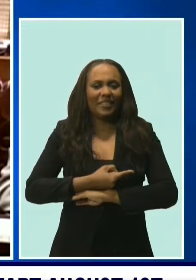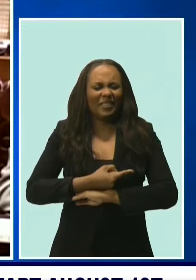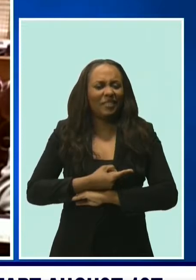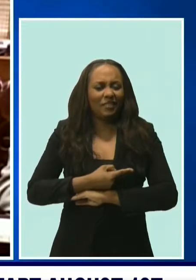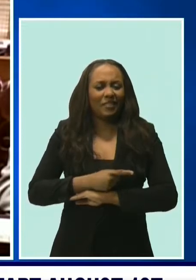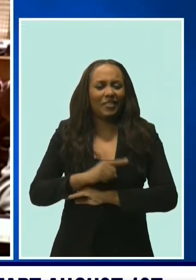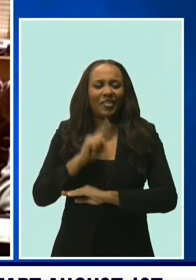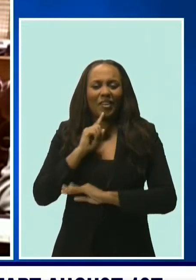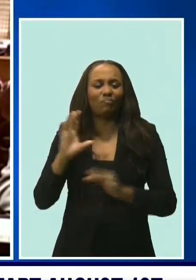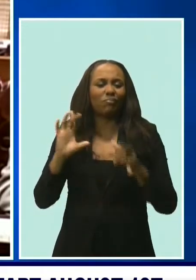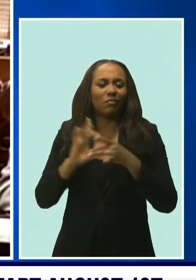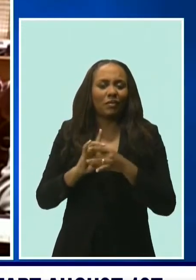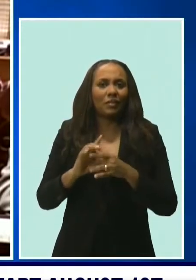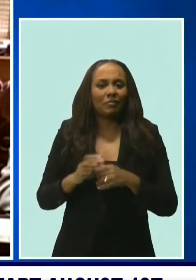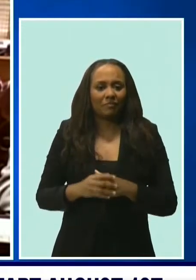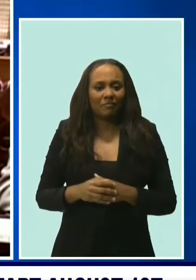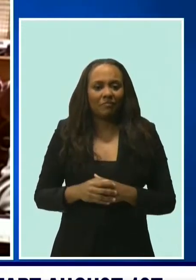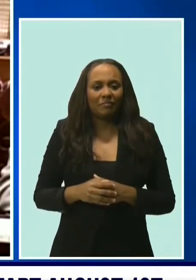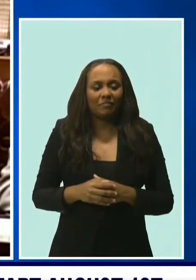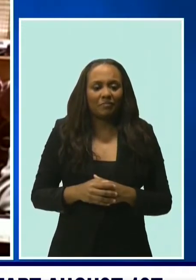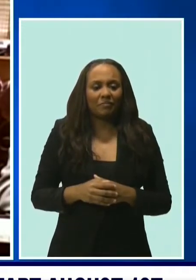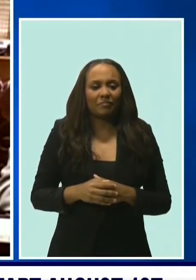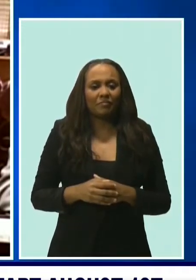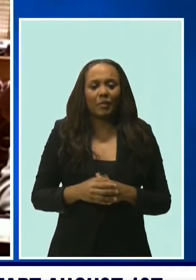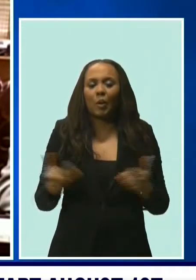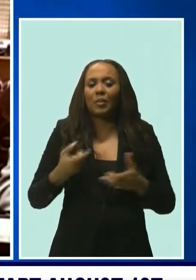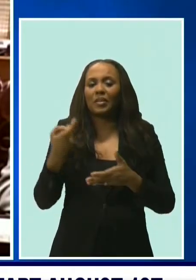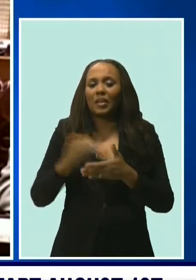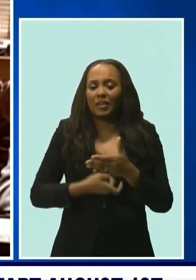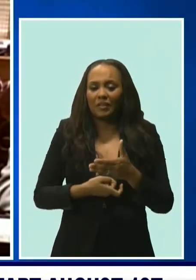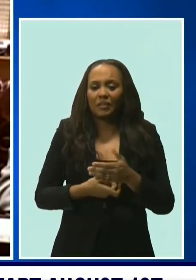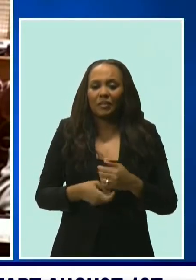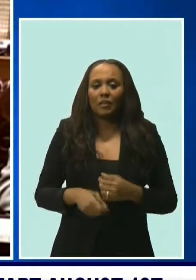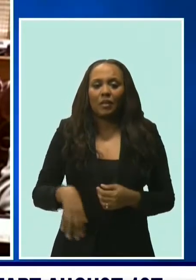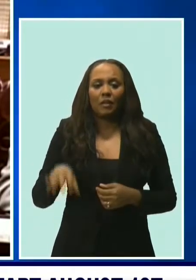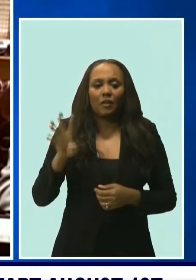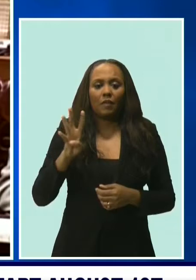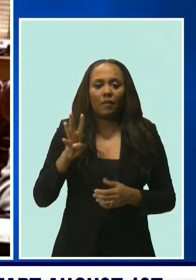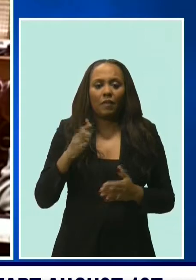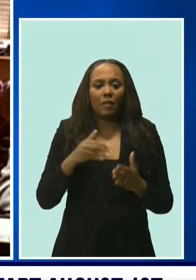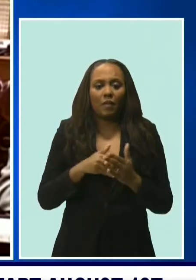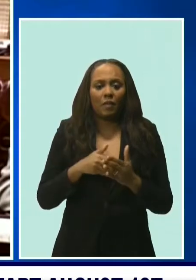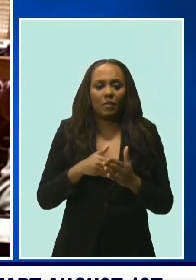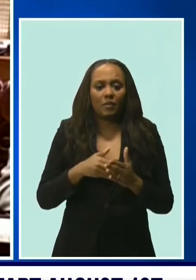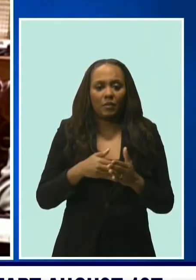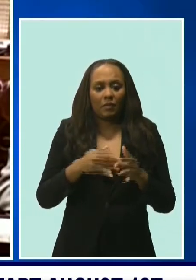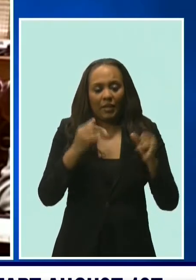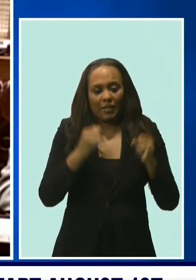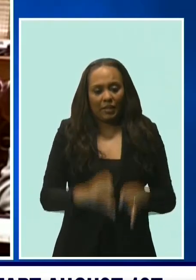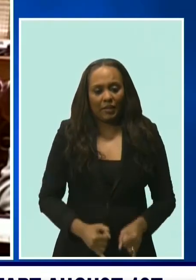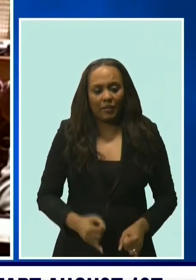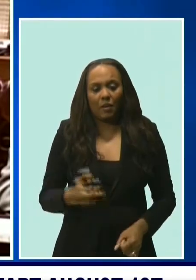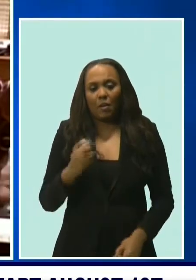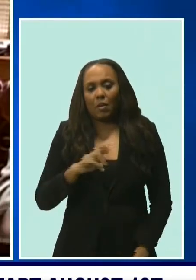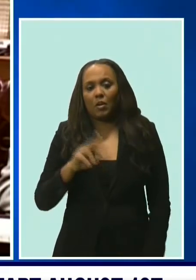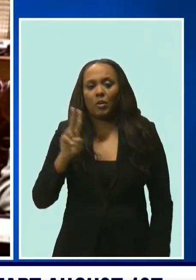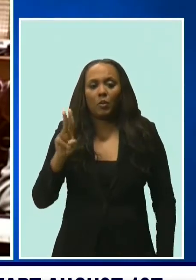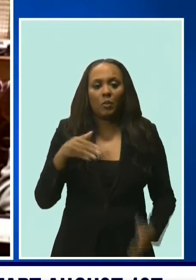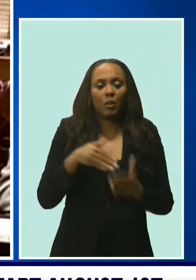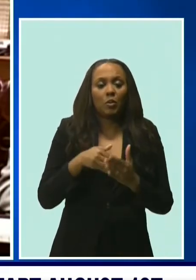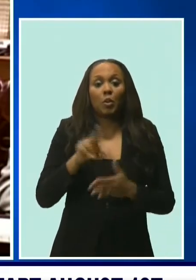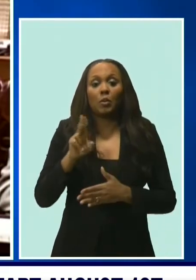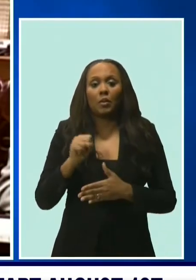I trust and pray that this will not meet a similar fate. Also coming out of today's session